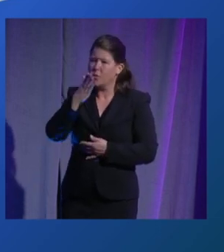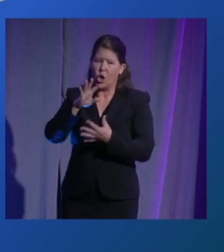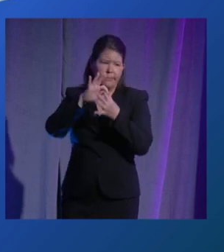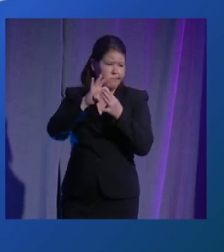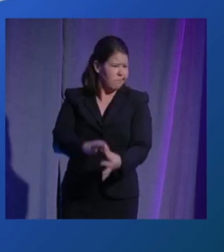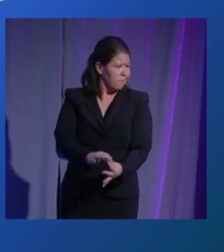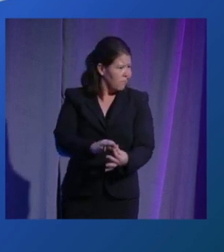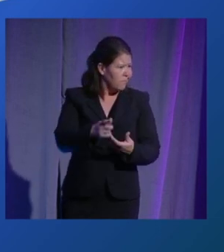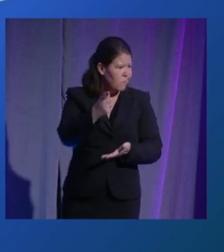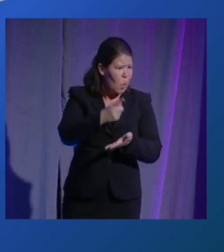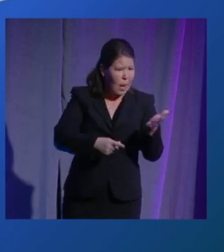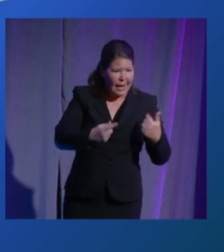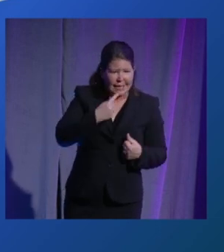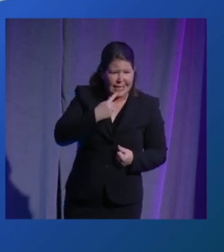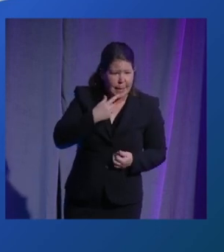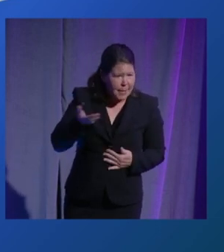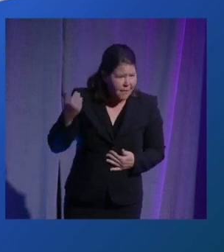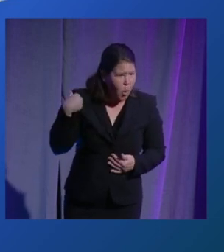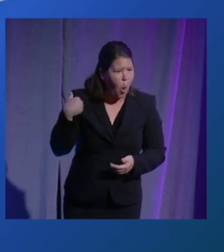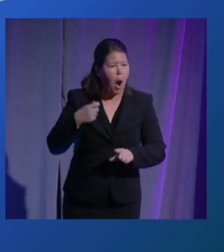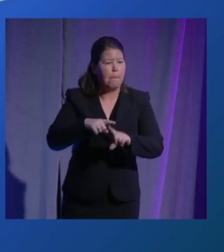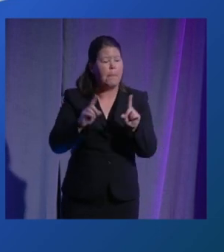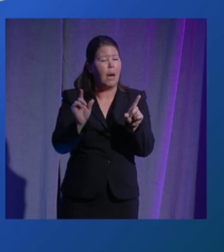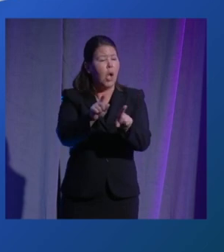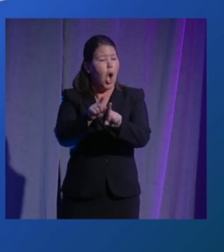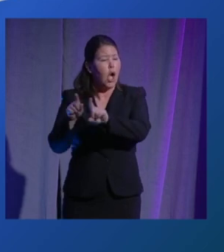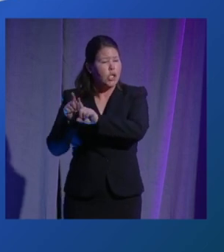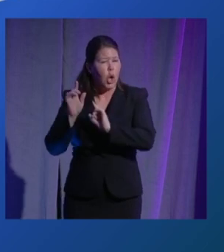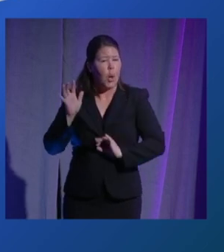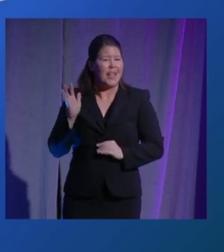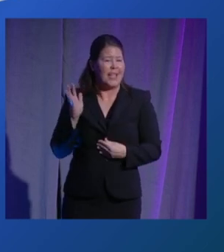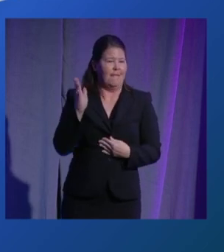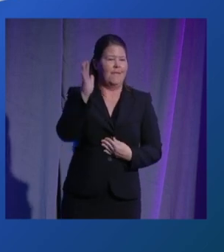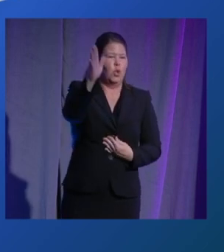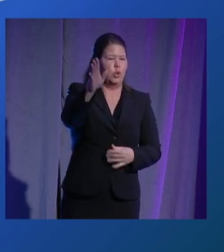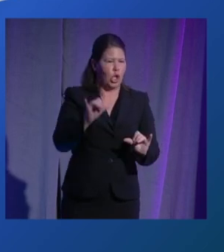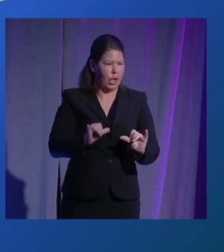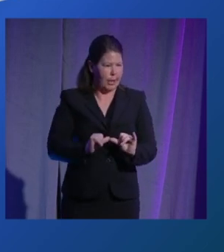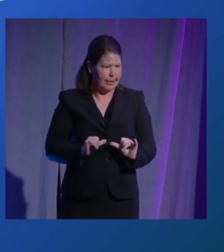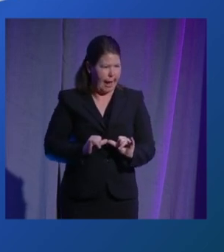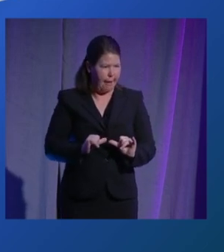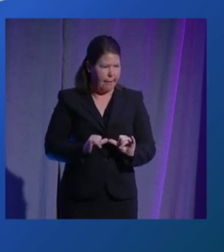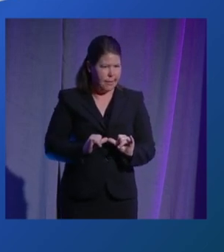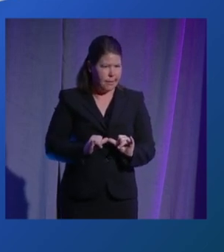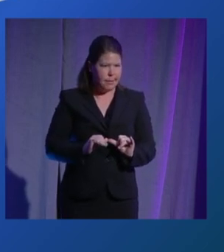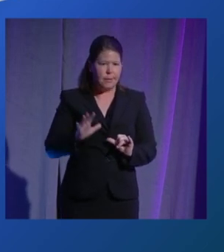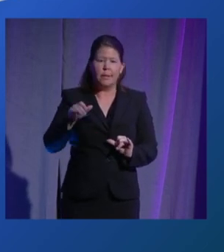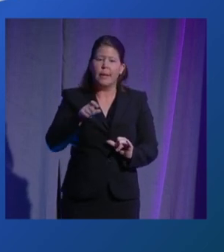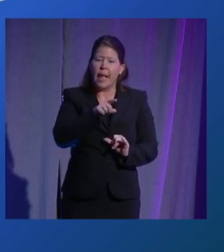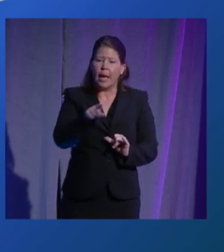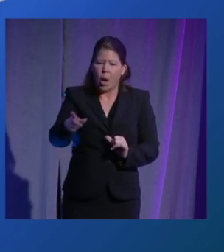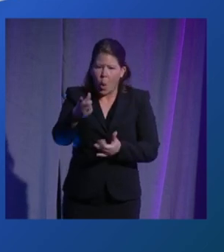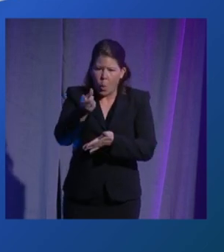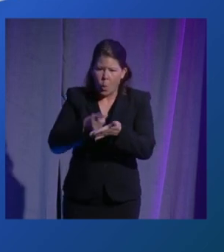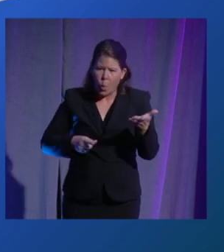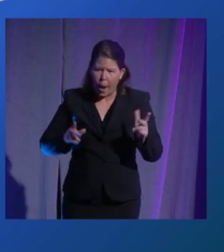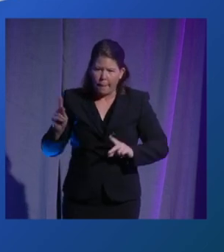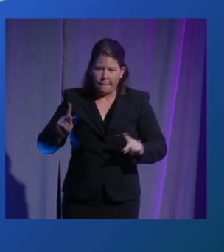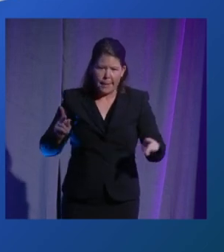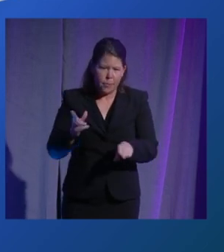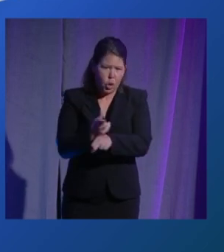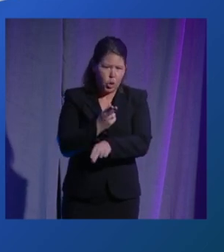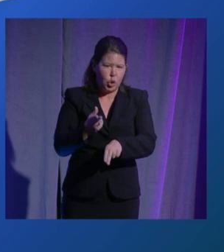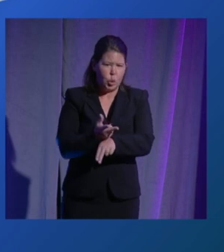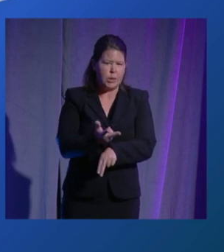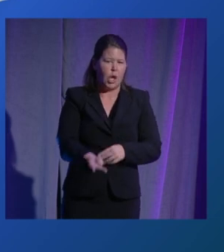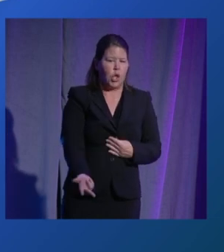it uh but also just the feature size as uh you know we're going to ship chips at three nanometers in the next six months right so